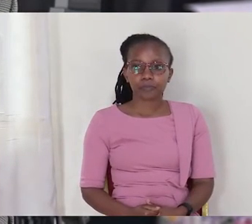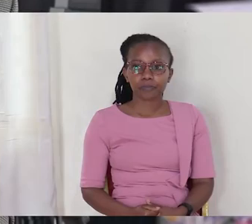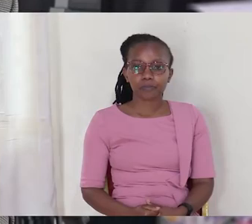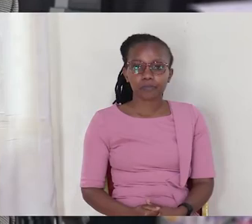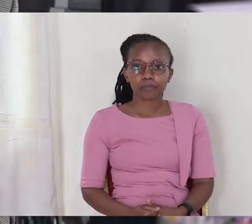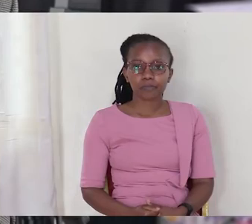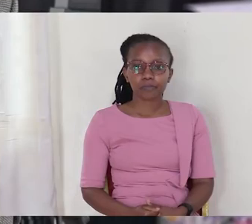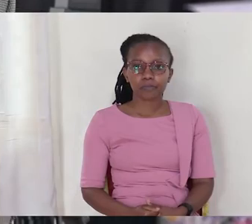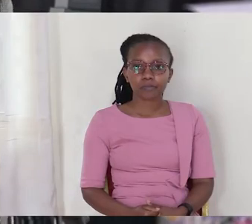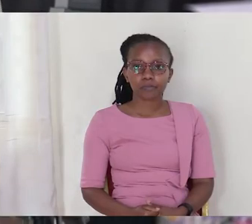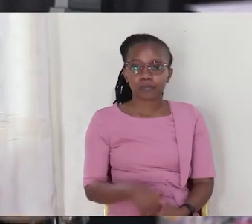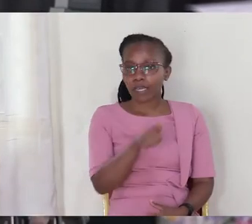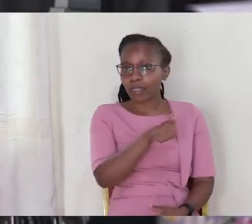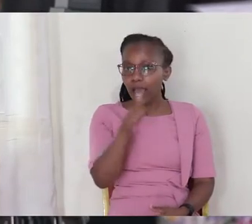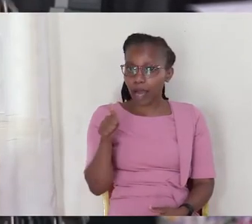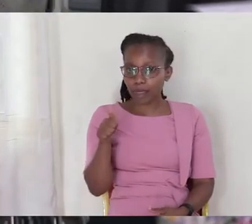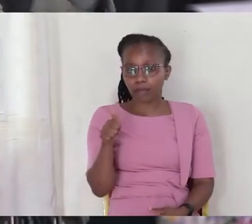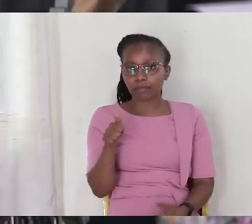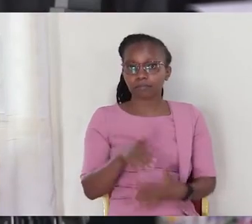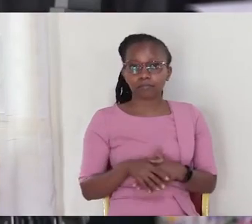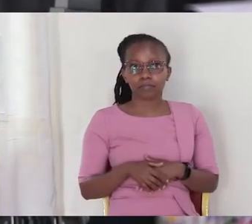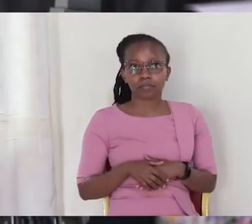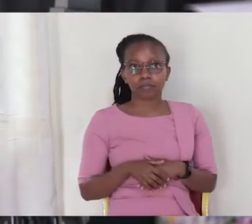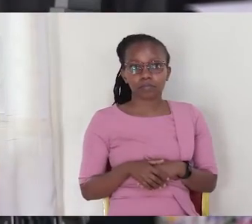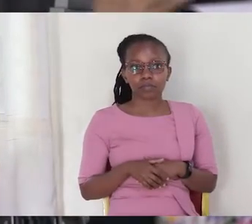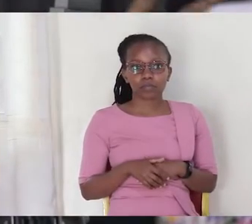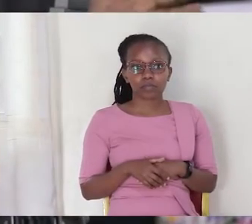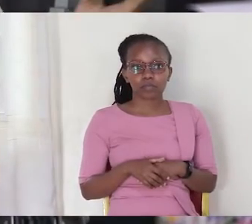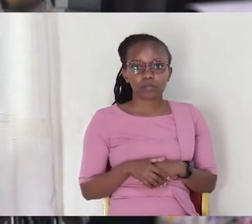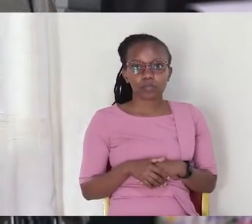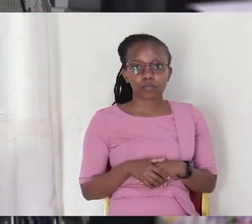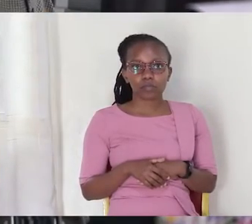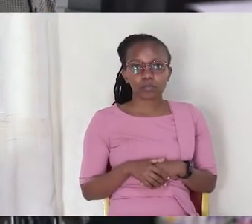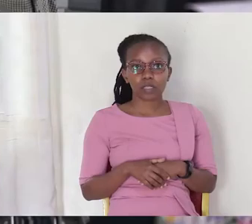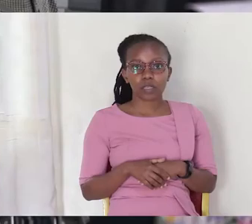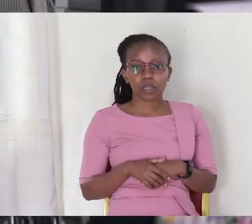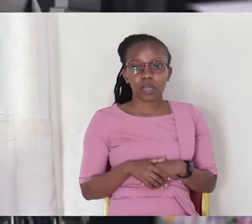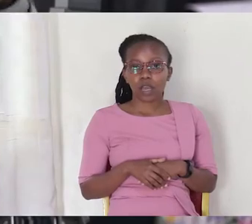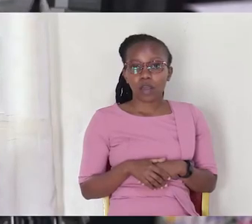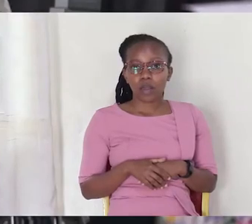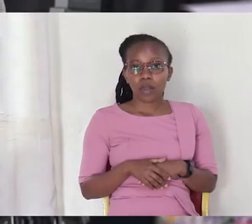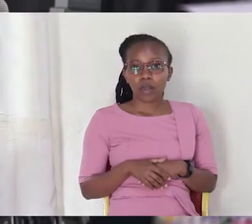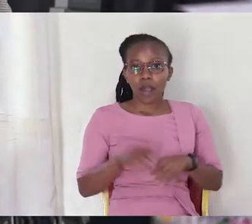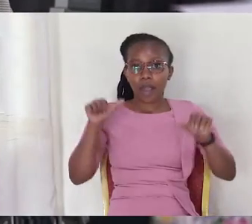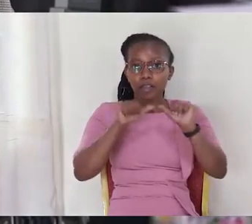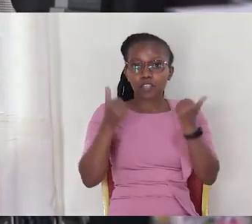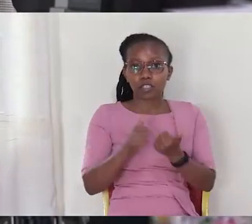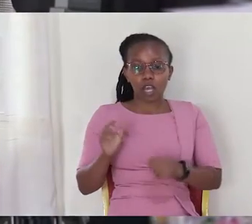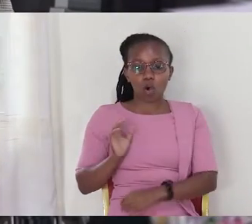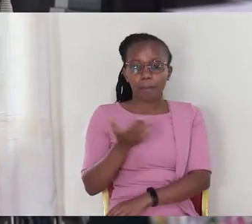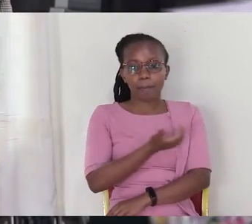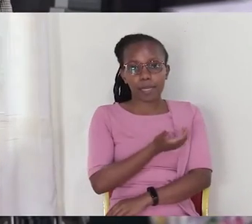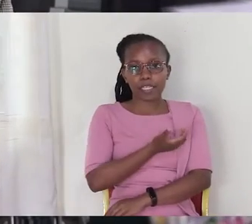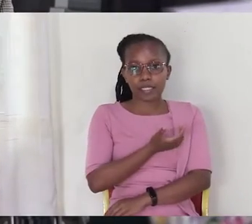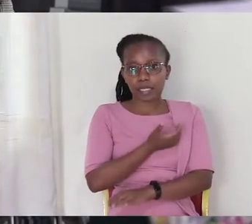The other aspect is what has been emerging, the multi-agency committee coordinated